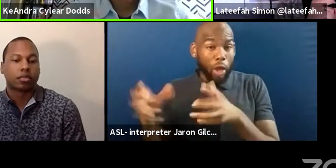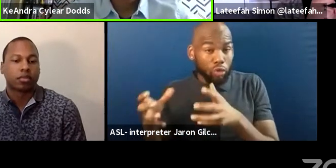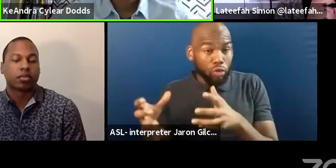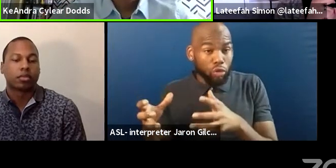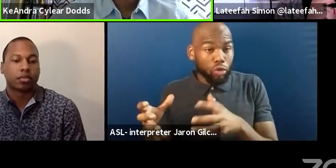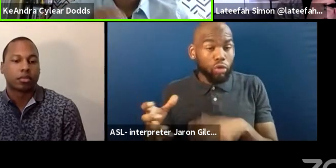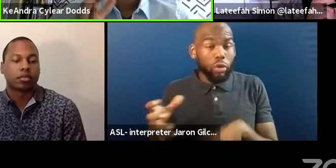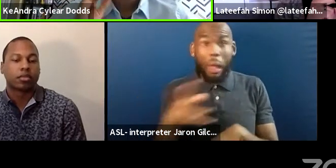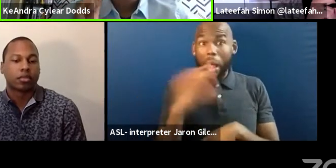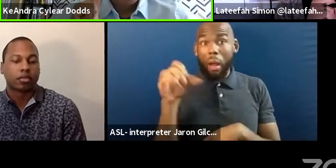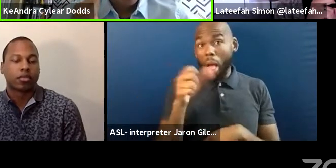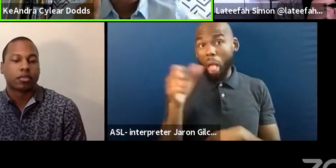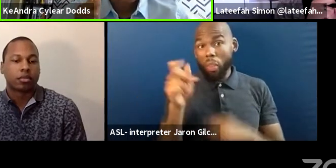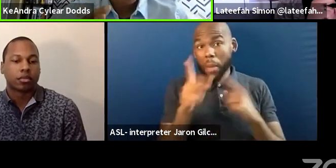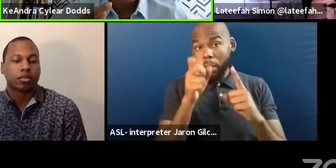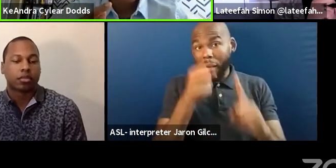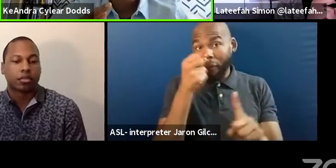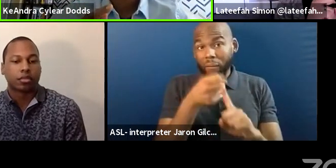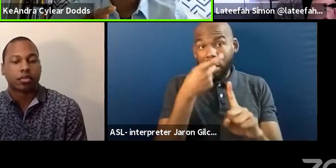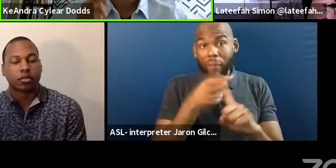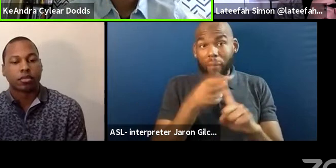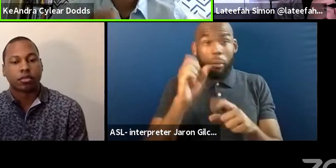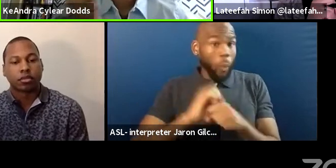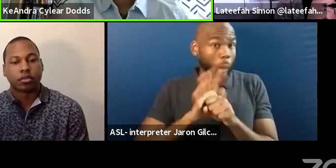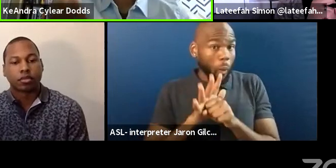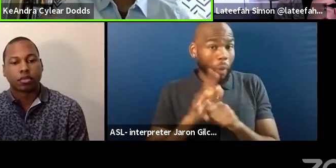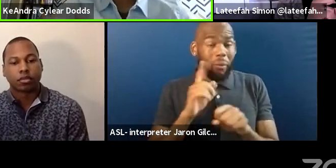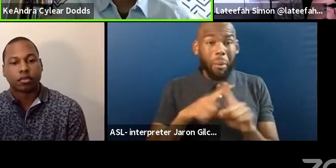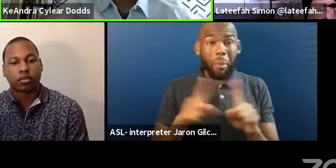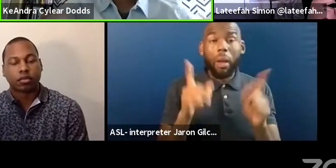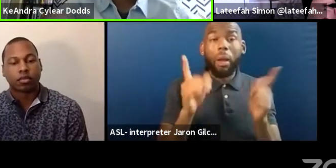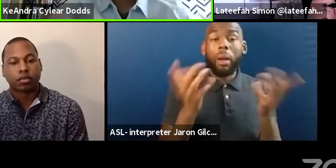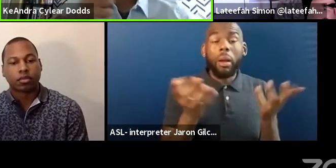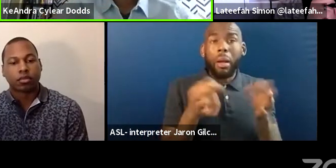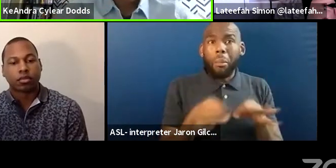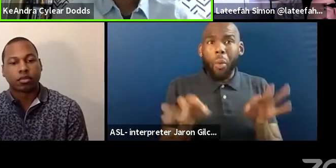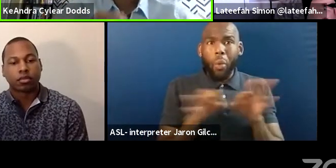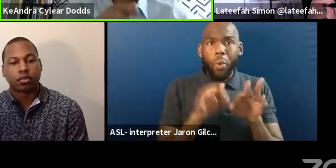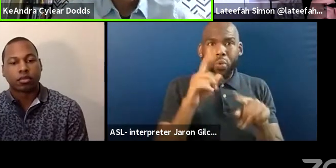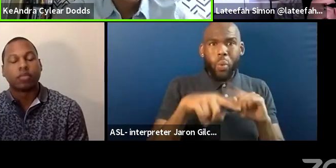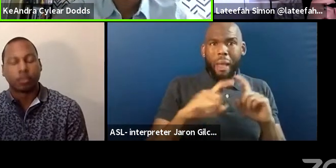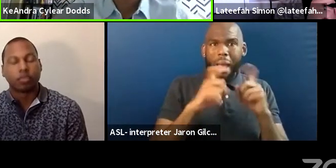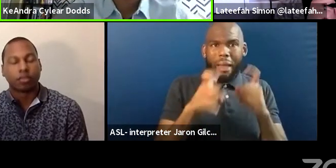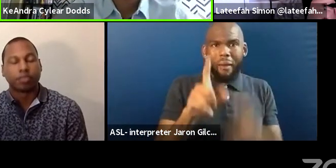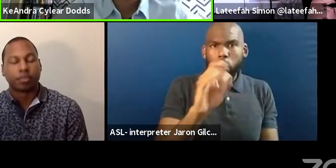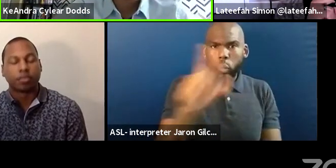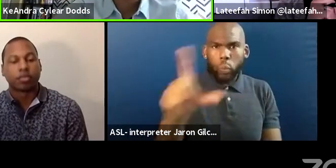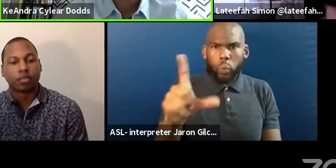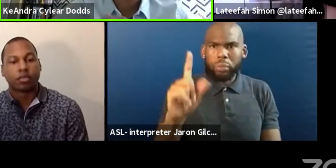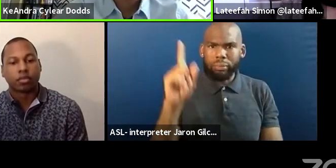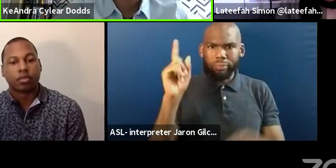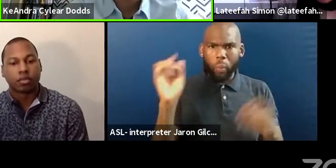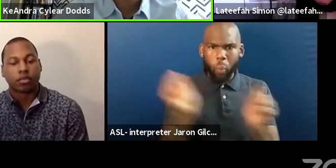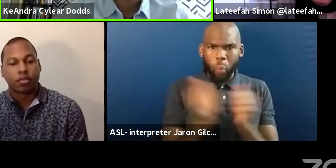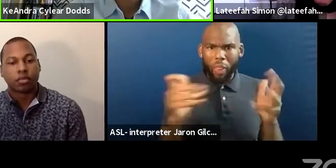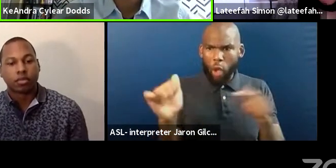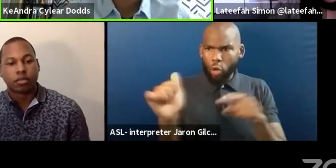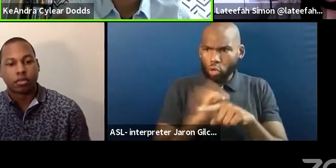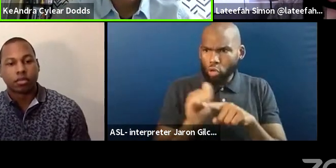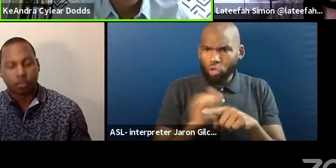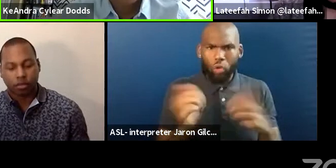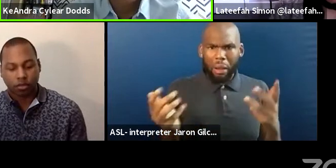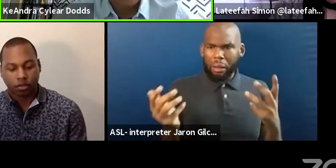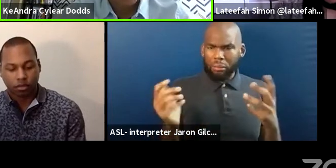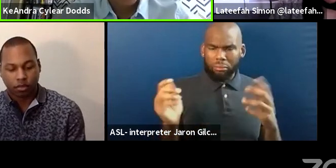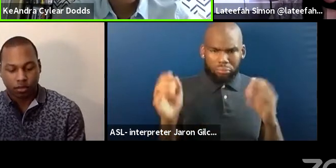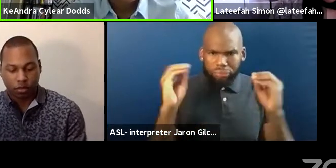by COVID. But what was important is that you can't just give a tool to people without the training and the education, because it could be used in a more